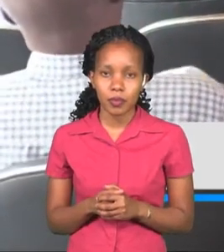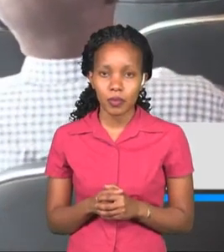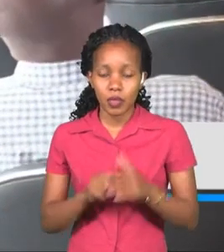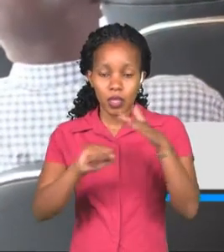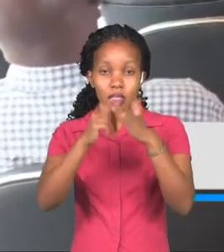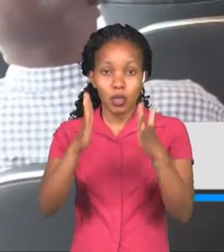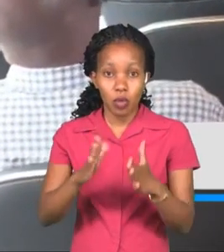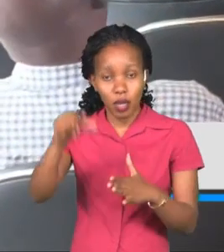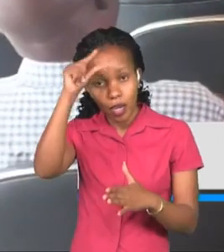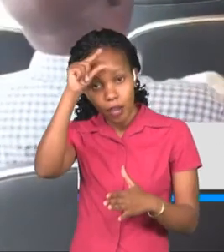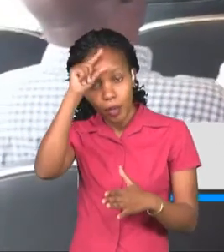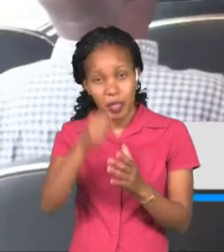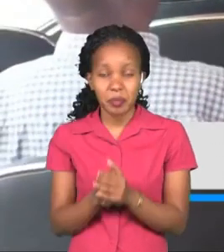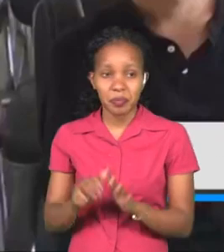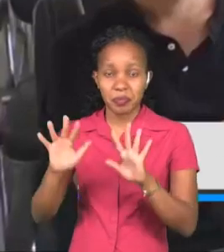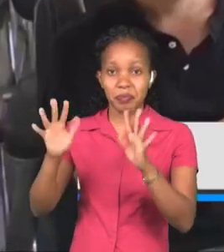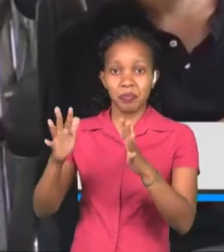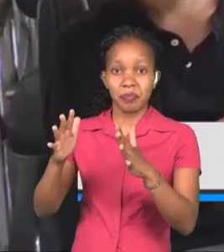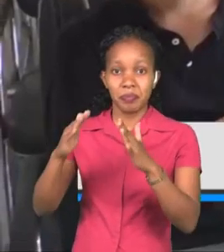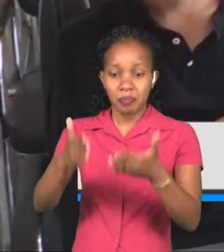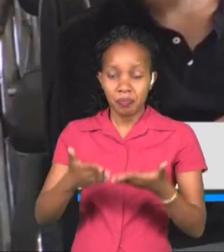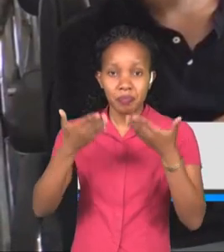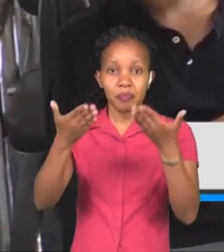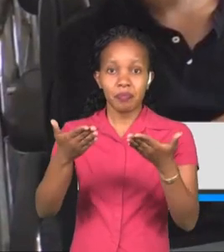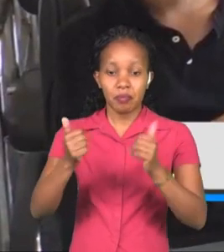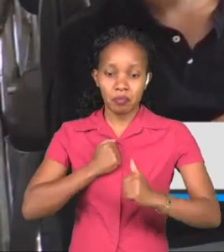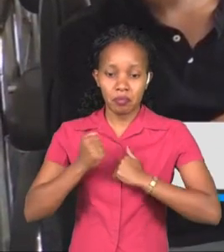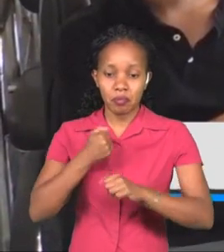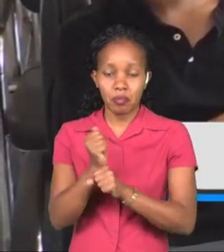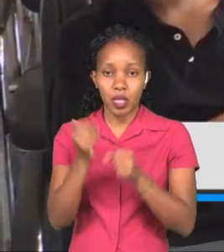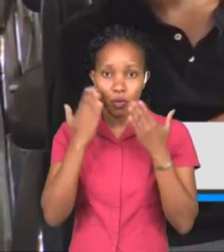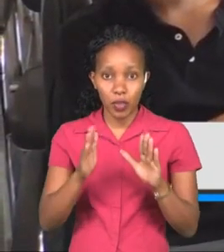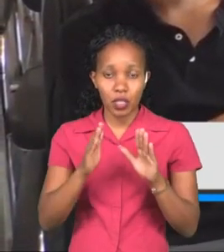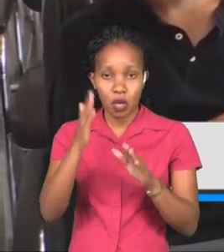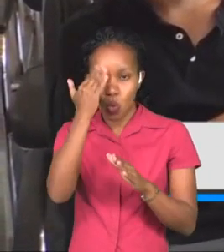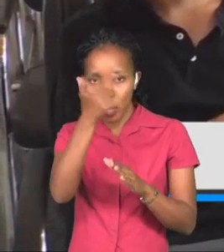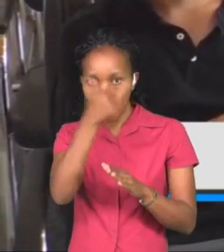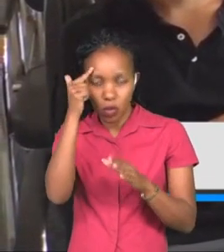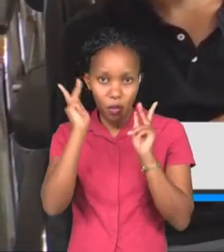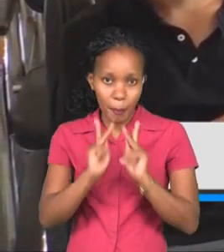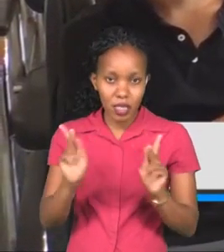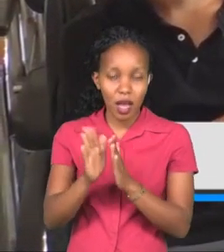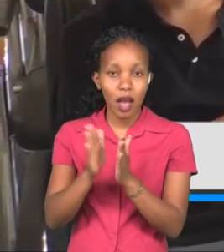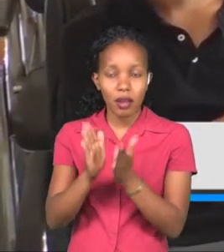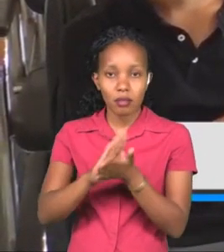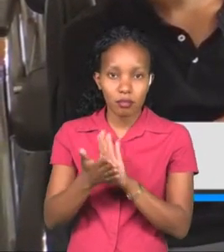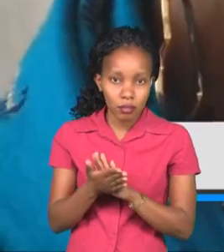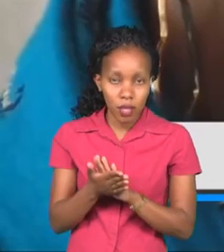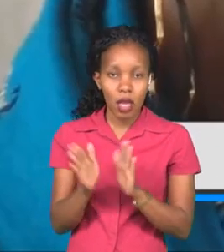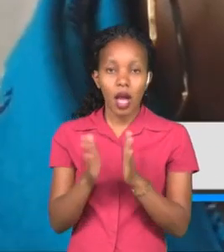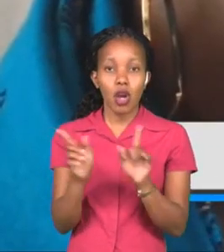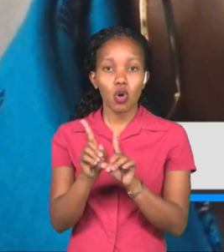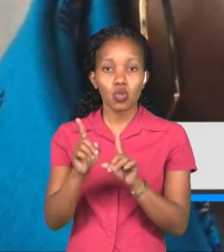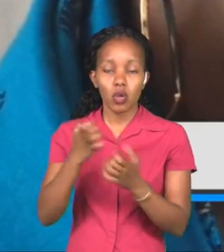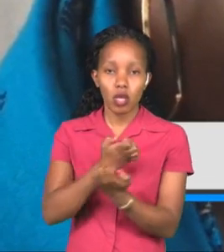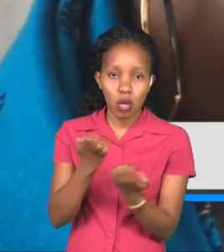Supporters of the government praise the advances Rwanda has made in terms of peace and reconciliation and speak of its